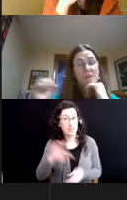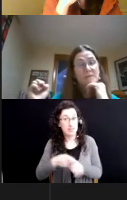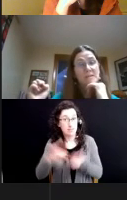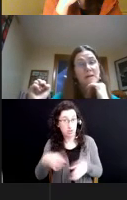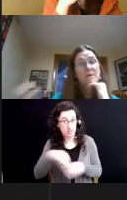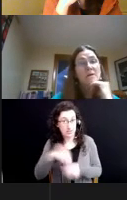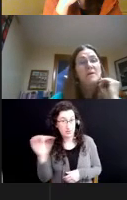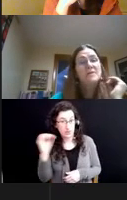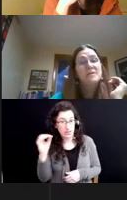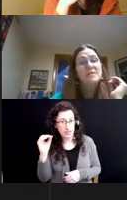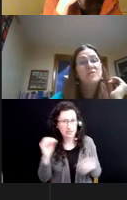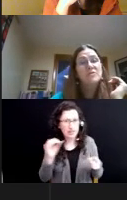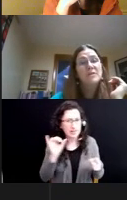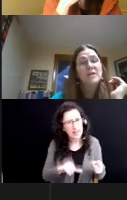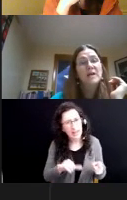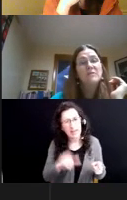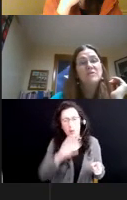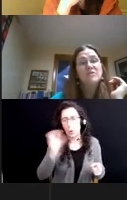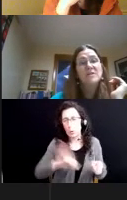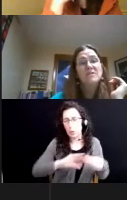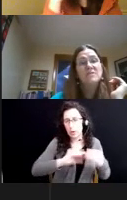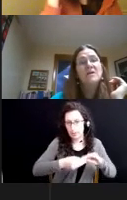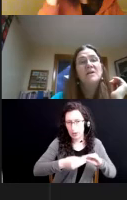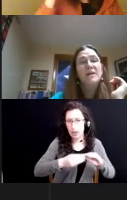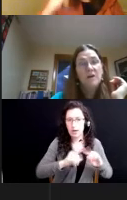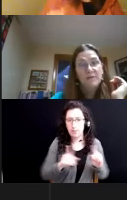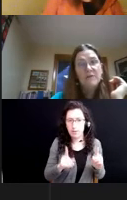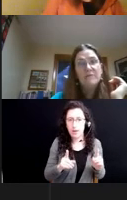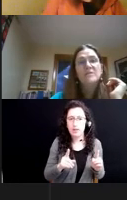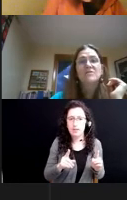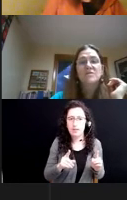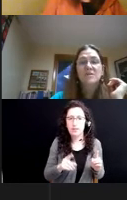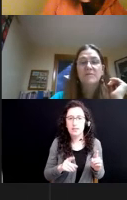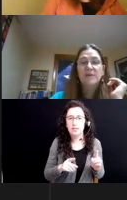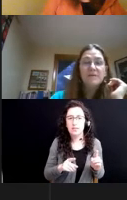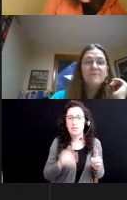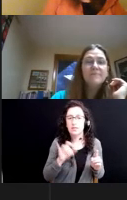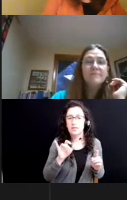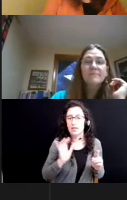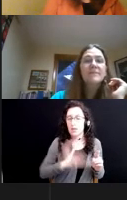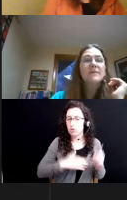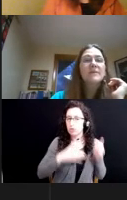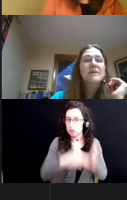might jot this down. This is Central Oregon Ag Research Center, and our alfalfa research is done over there.